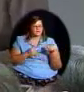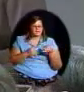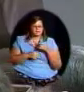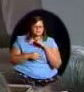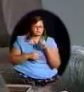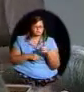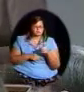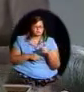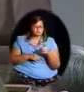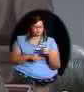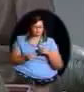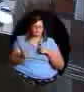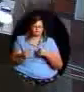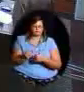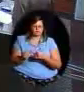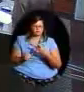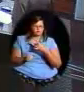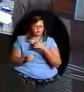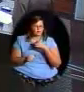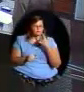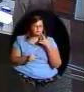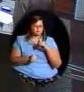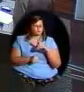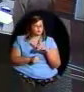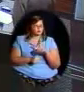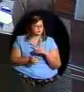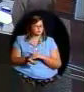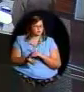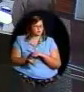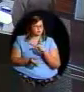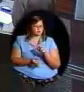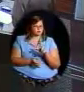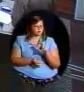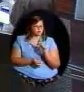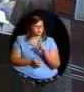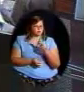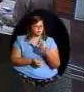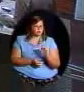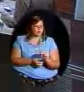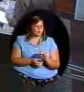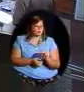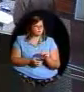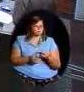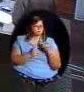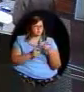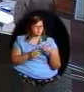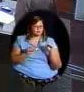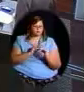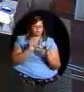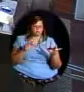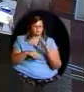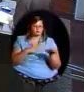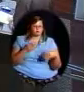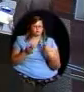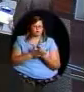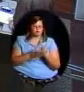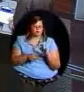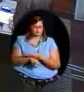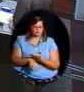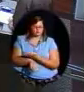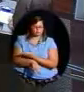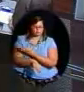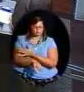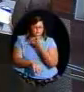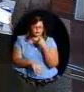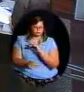a follow-up conversation that Dr. Graham started last month when she gave you an overview of the entire continuous improvement